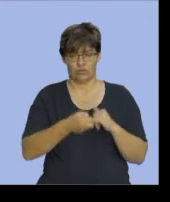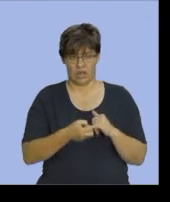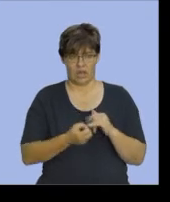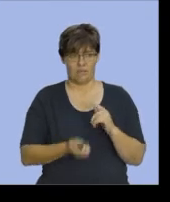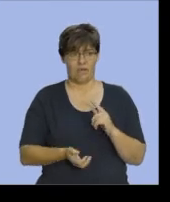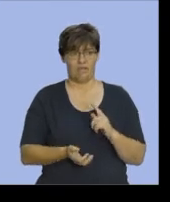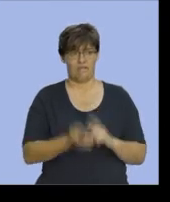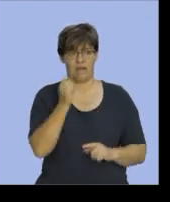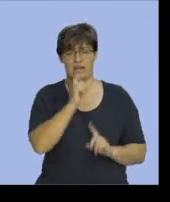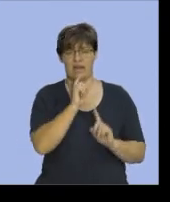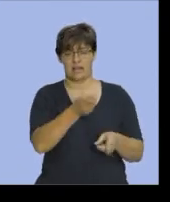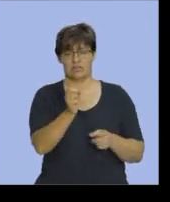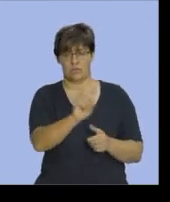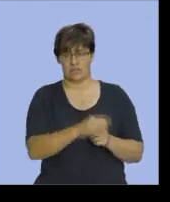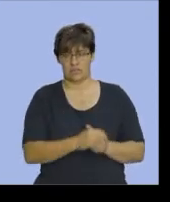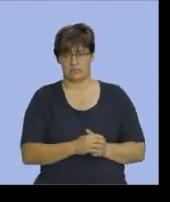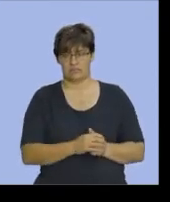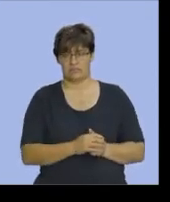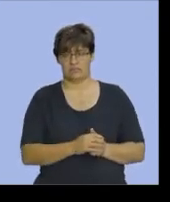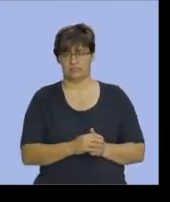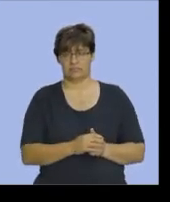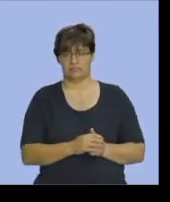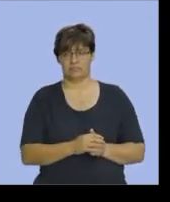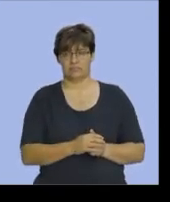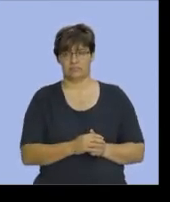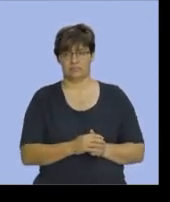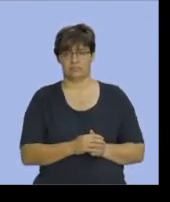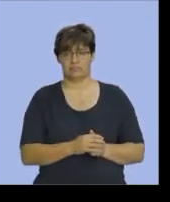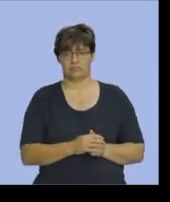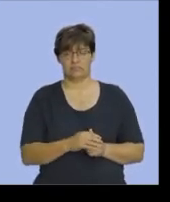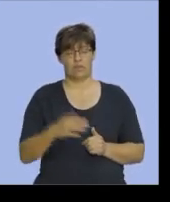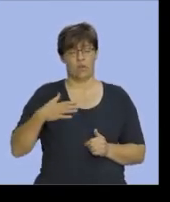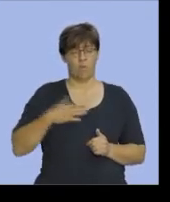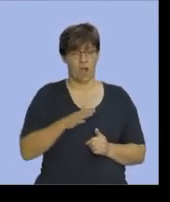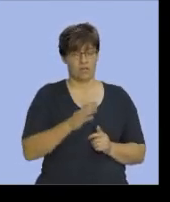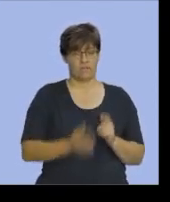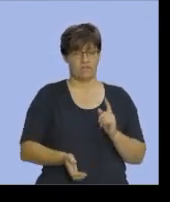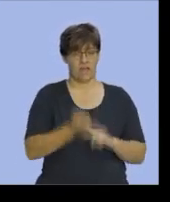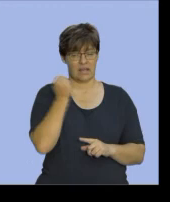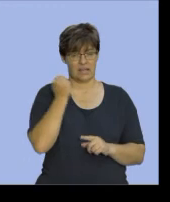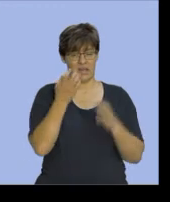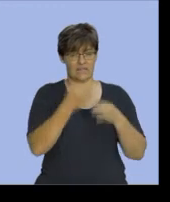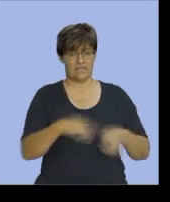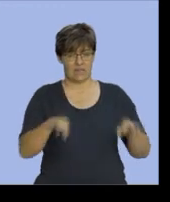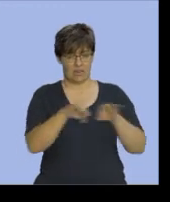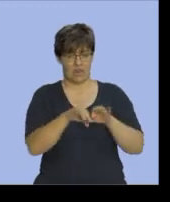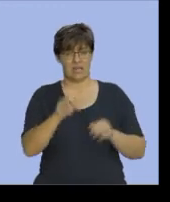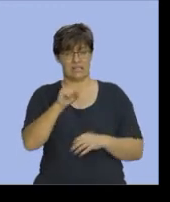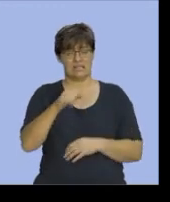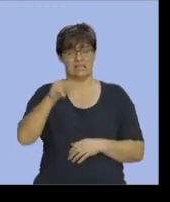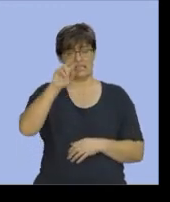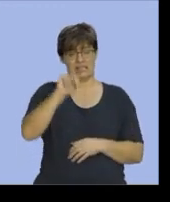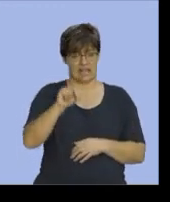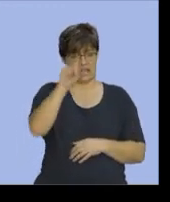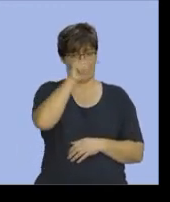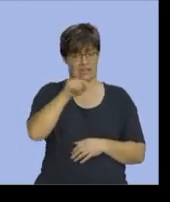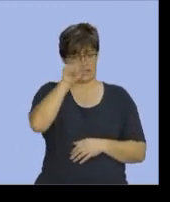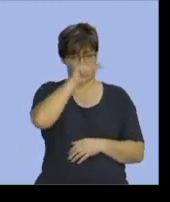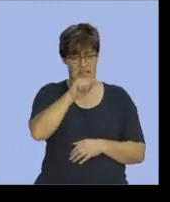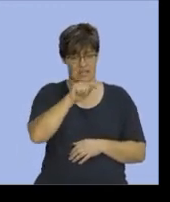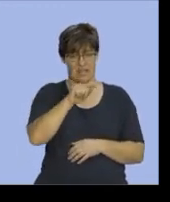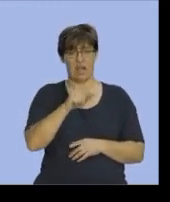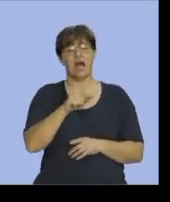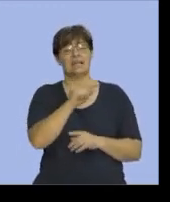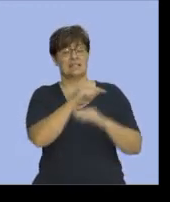calculator there to try and find what the answer is there. And then if you want to find the value of